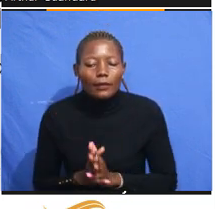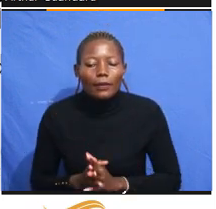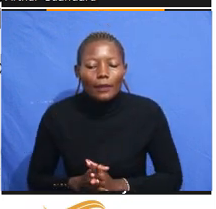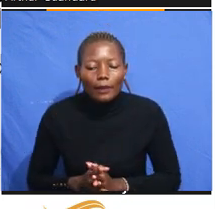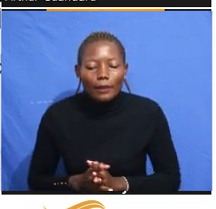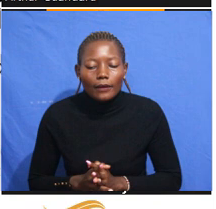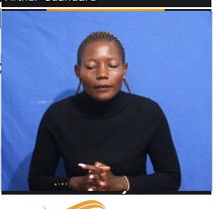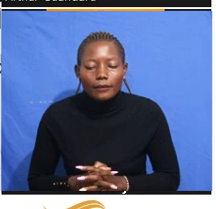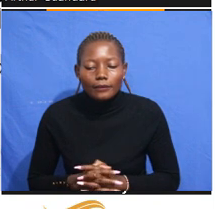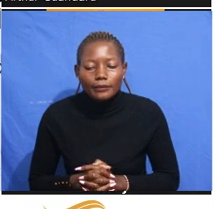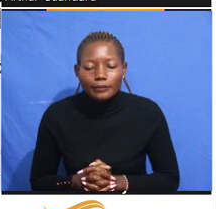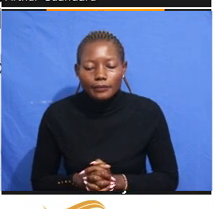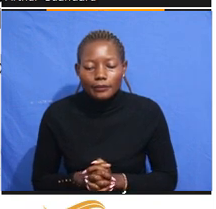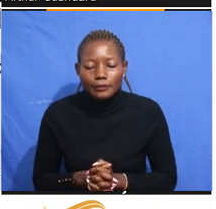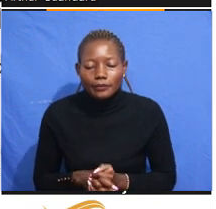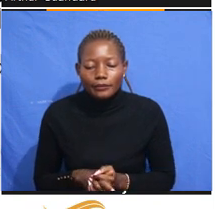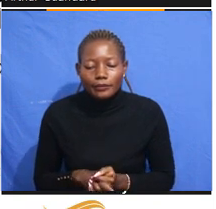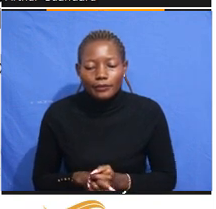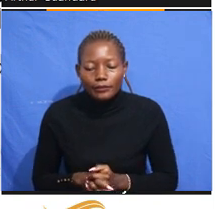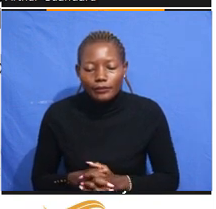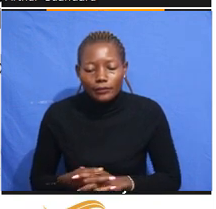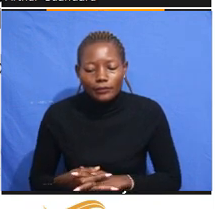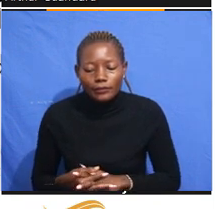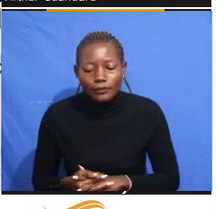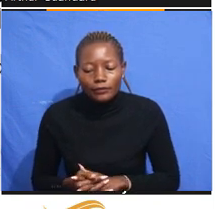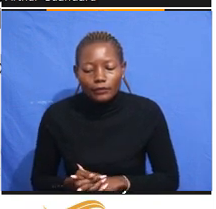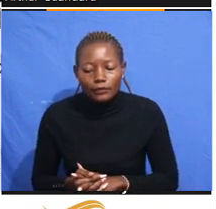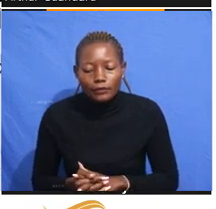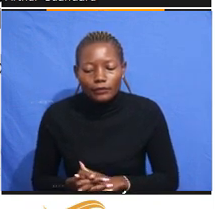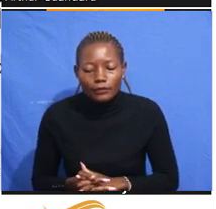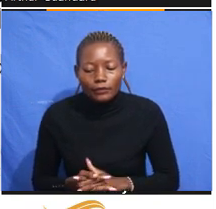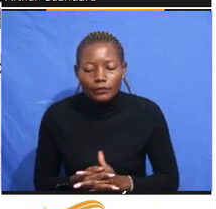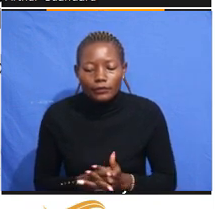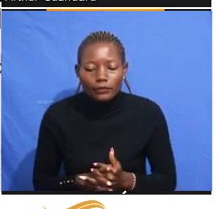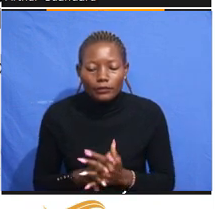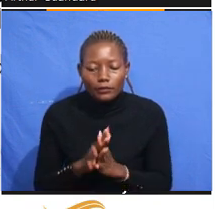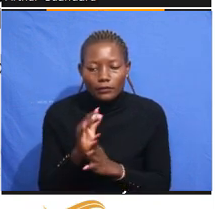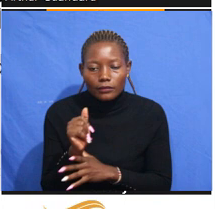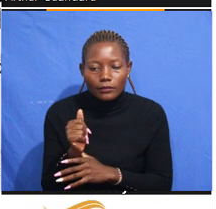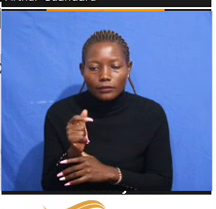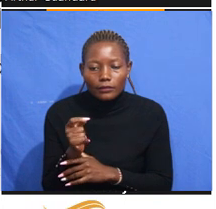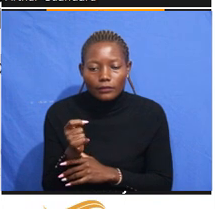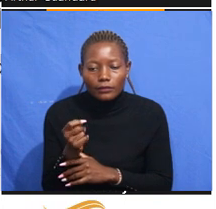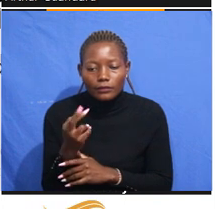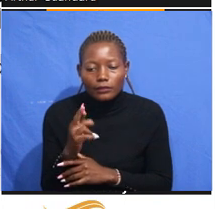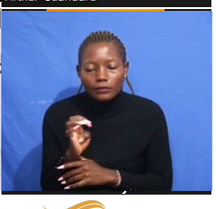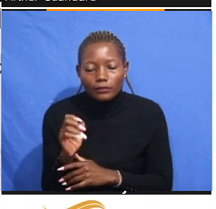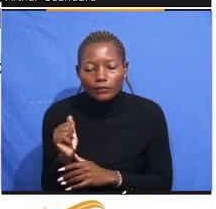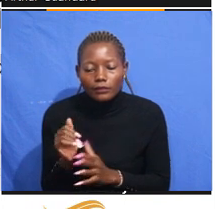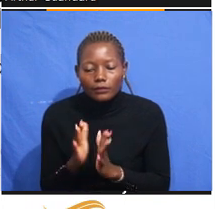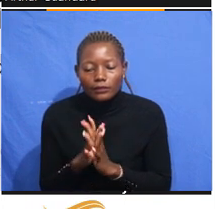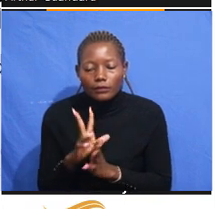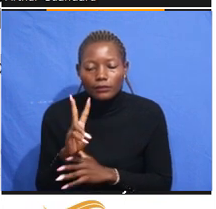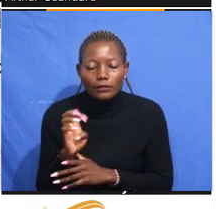The atria contract simultaneously, then the 2 ventricles also contract simultaneously. That's how